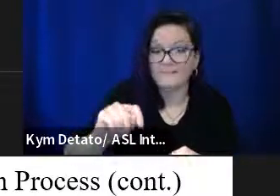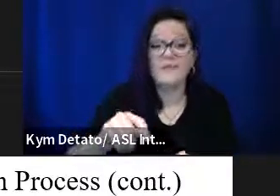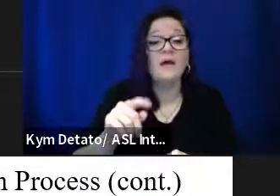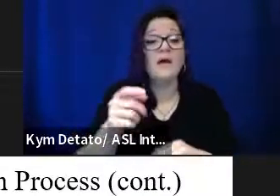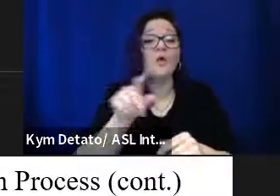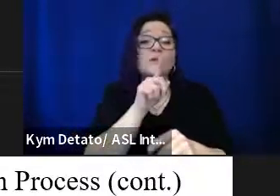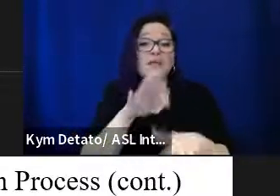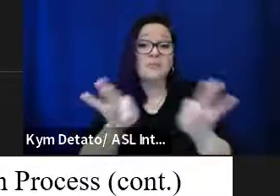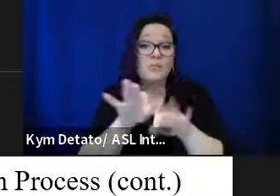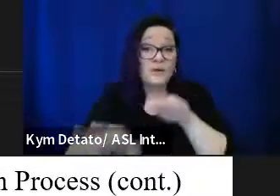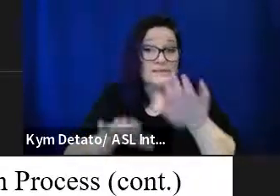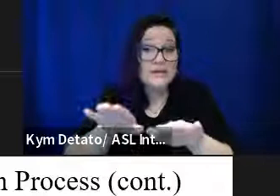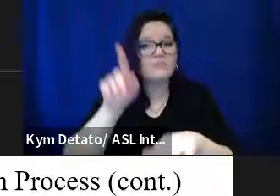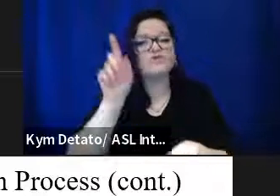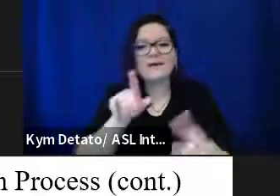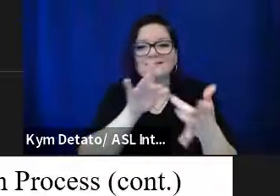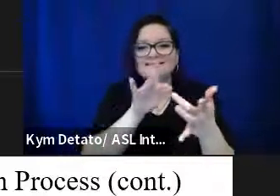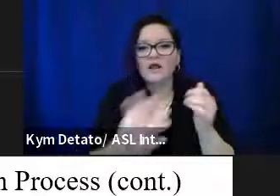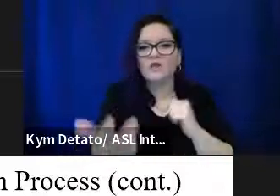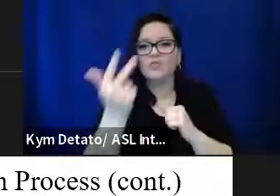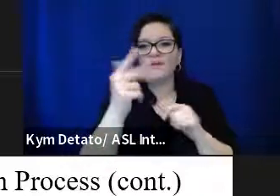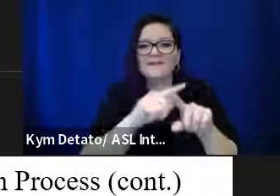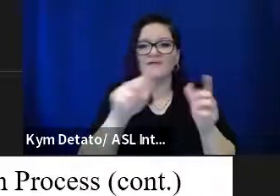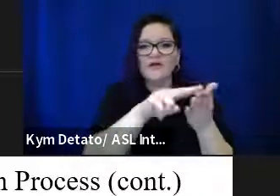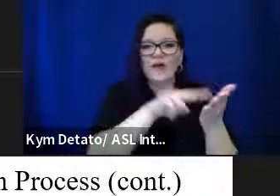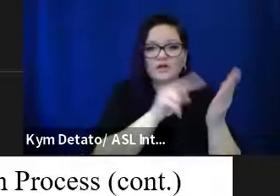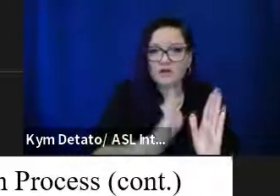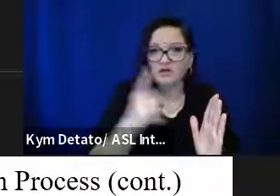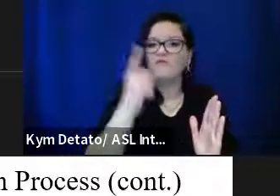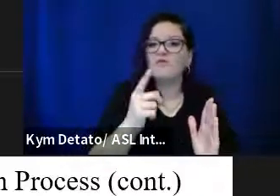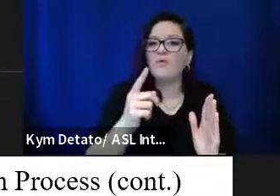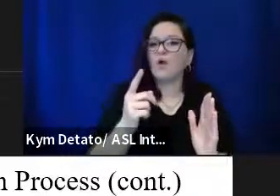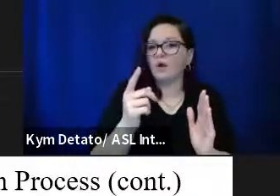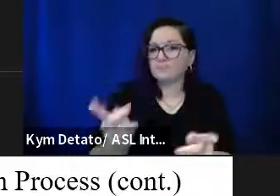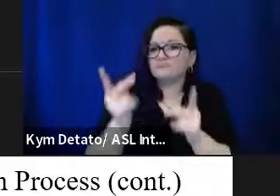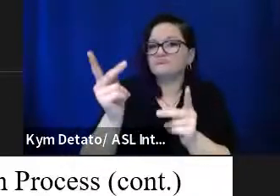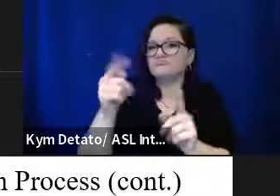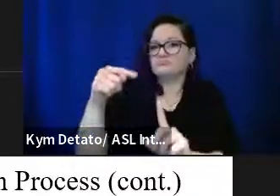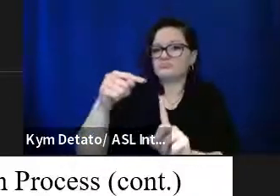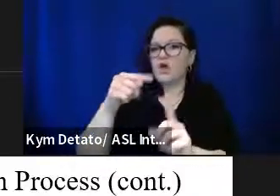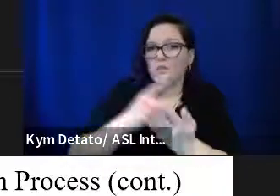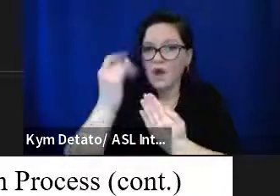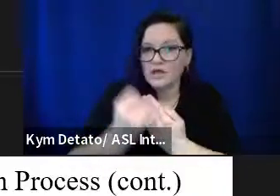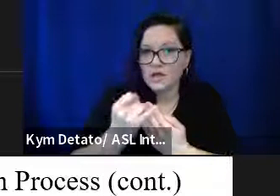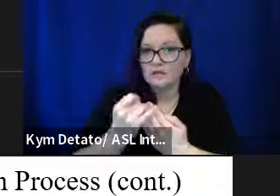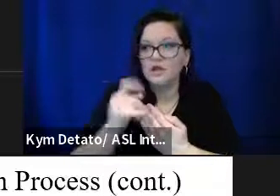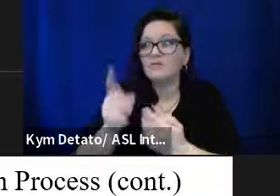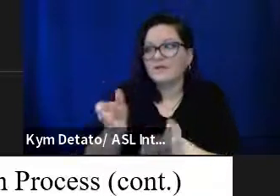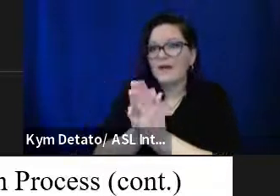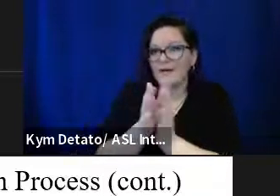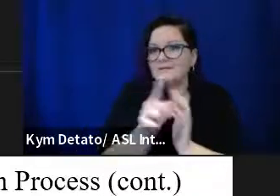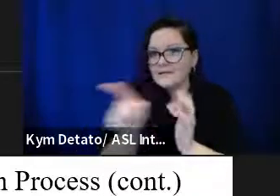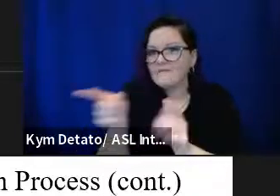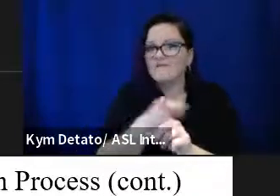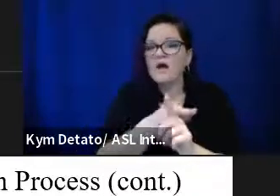step. You'll have to get in touch with 3 different contractors for your proposed project. From them, you'll need to ask for an